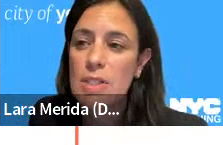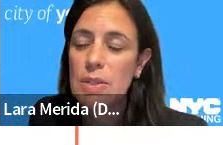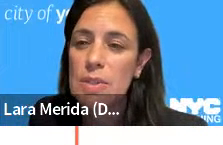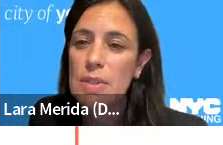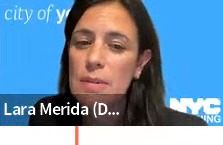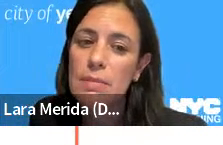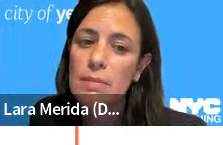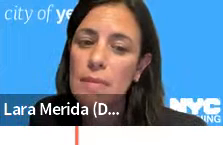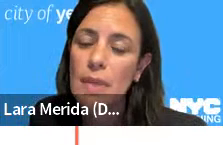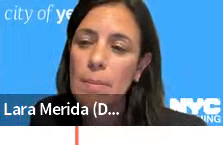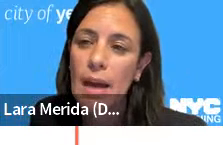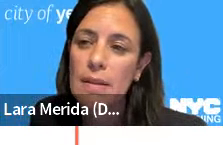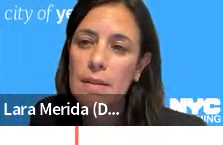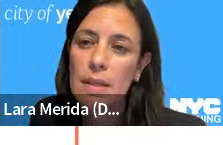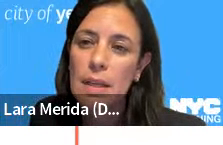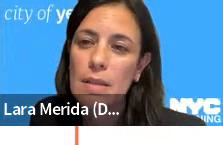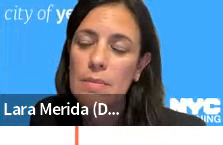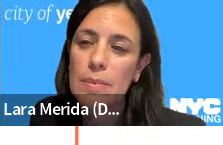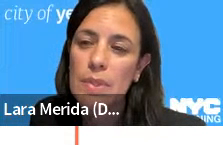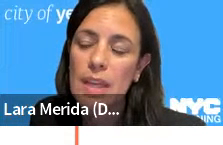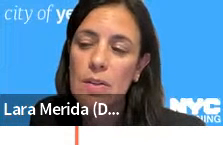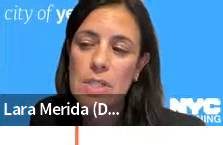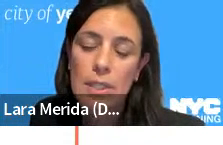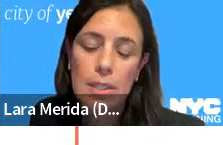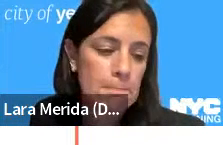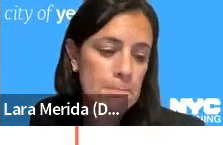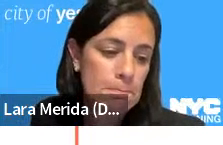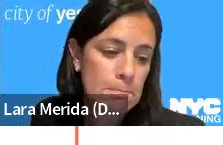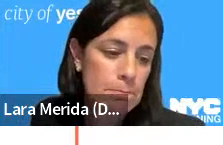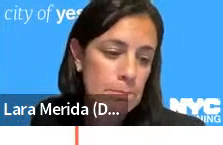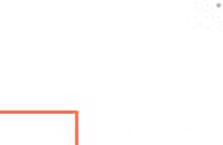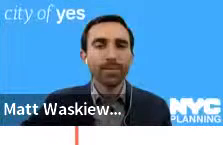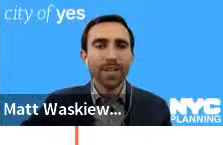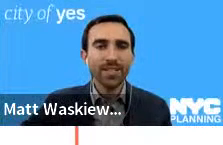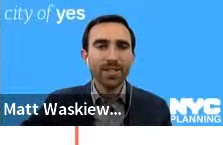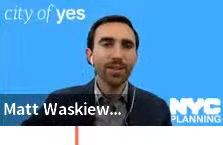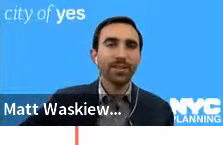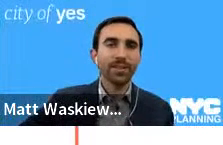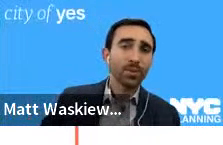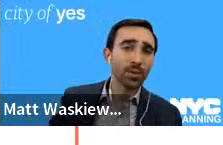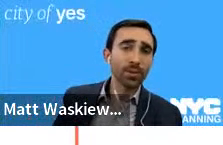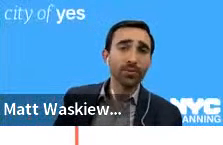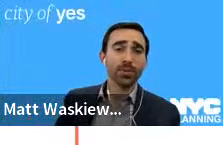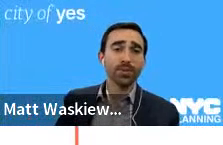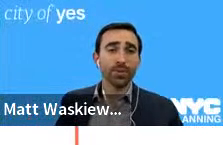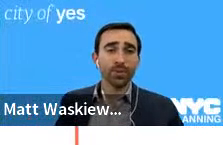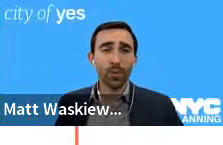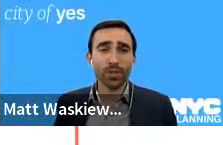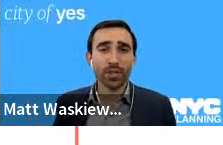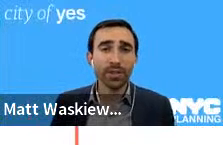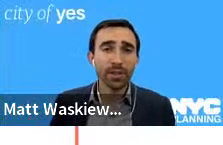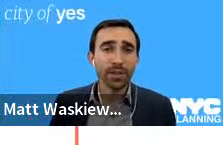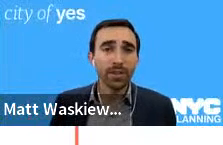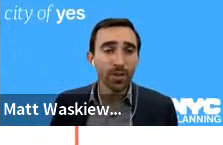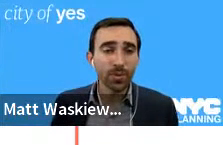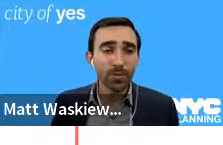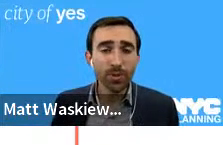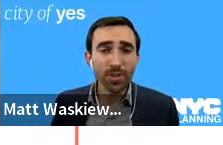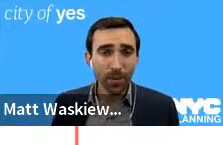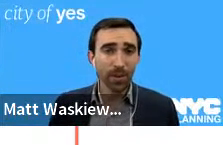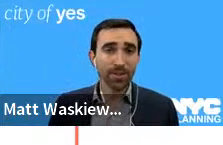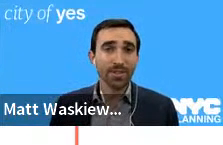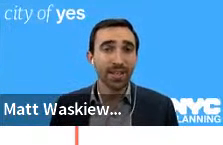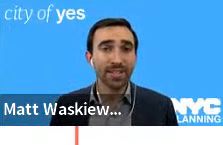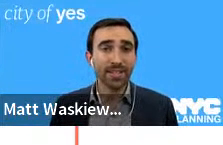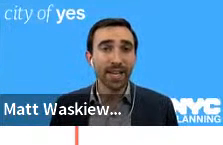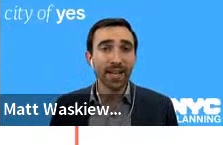sound issues? Matt, can I put that over to you? Sure. Thanks, Lara. And thank you, Laura, for the question. So first